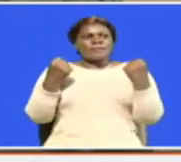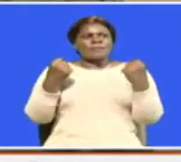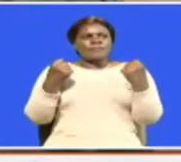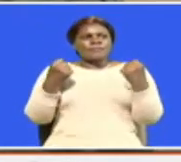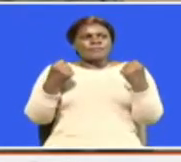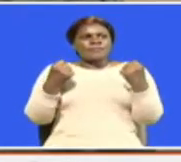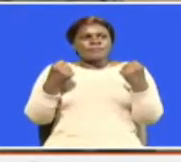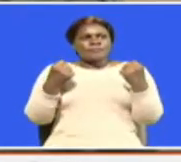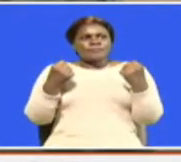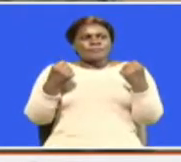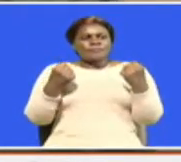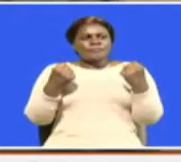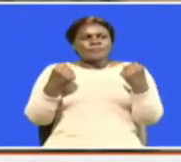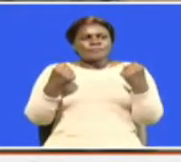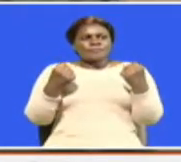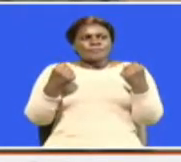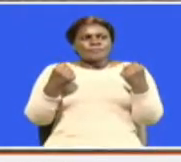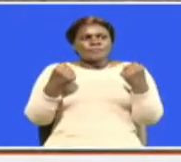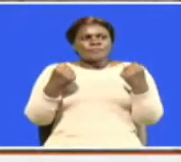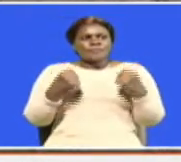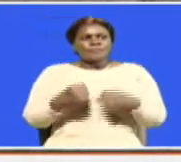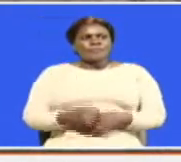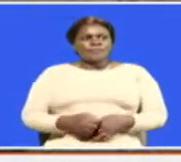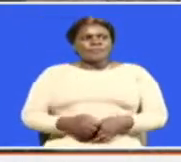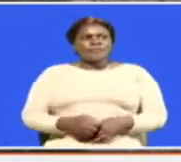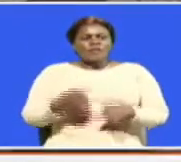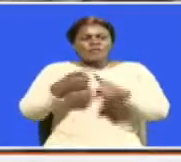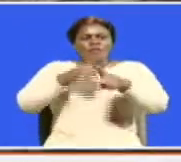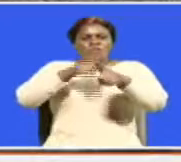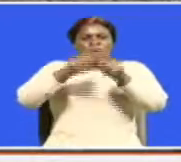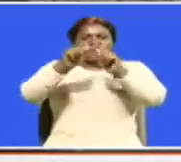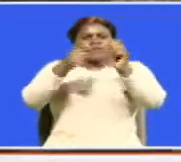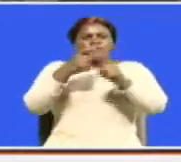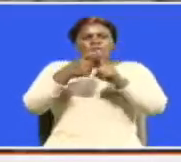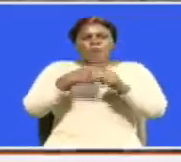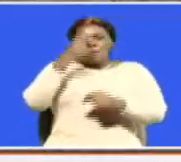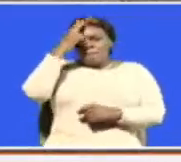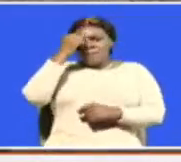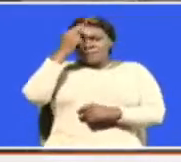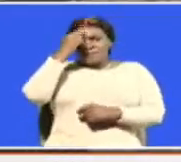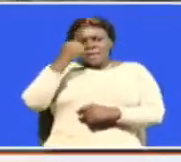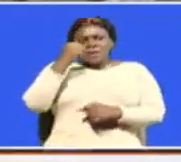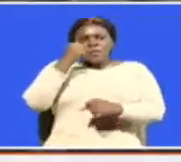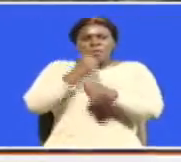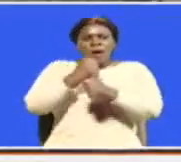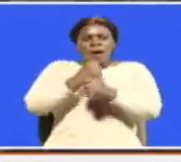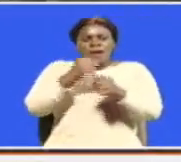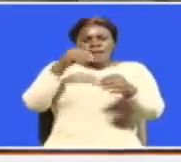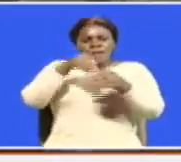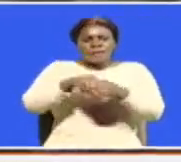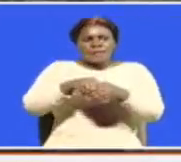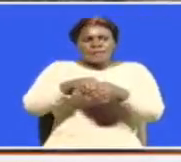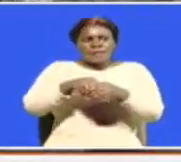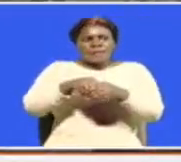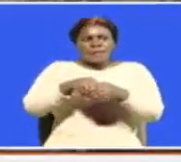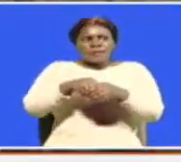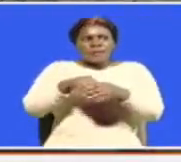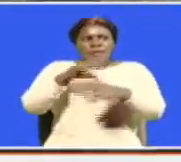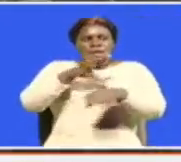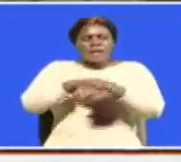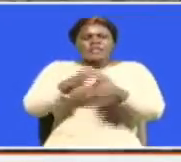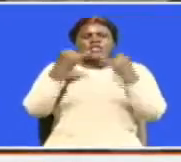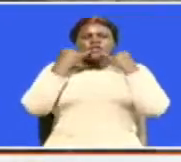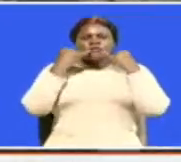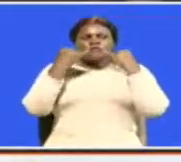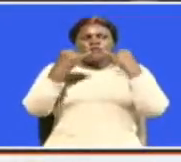unajua unasikia tu uko sawa. Since the team is drawn from the community they work in, getting intel on poachers